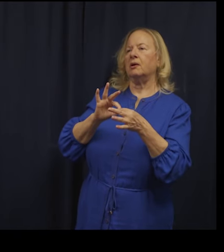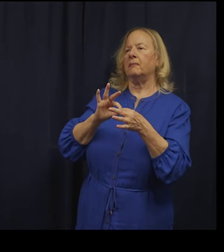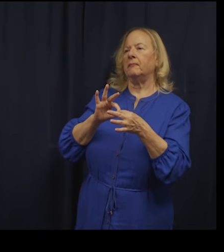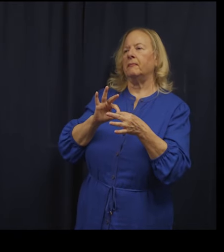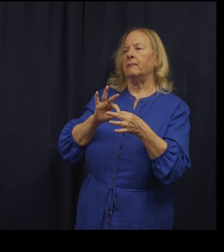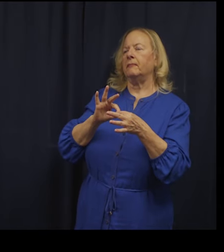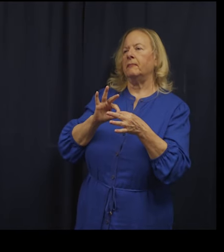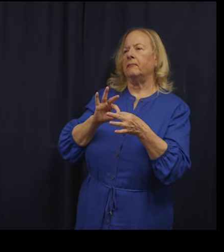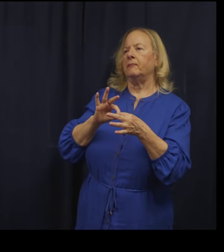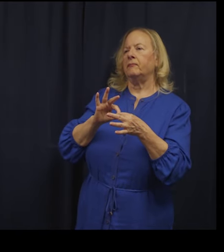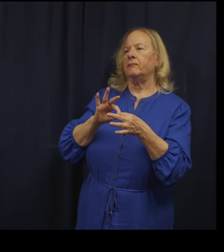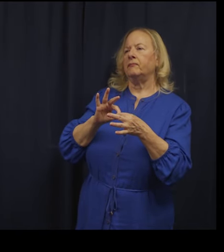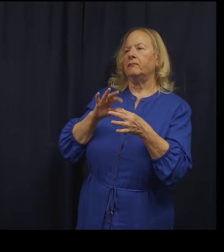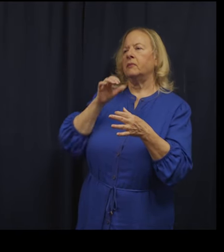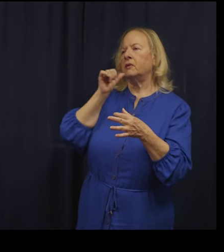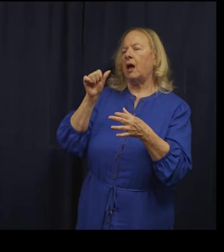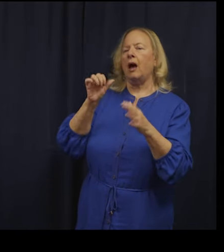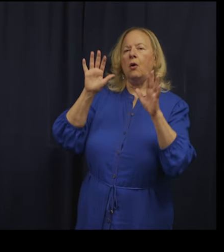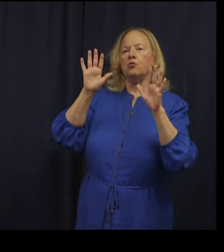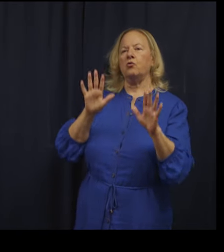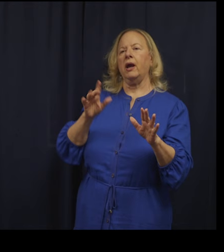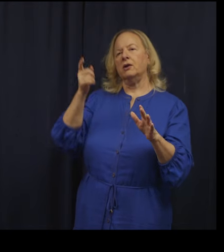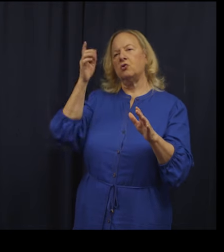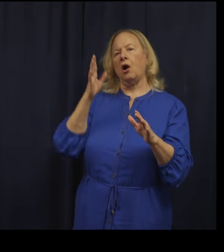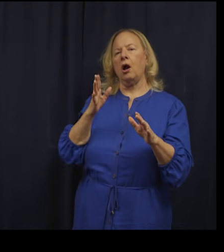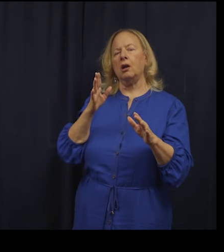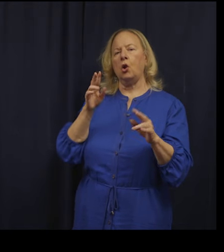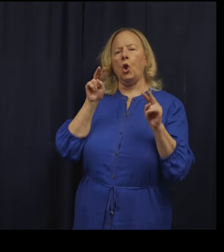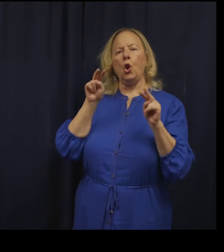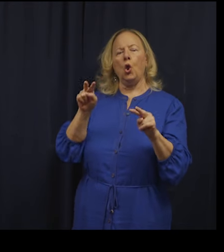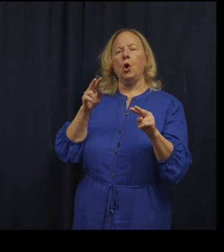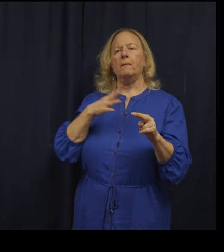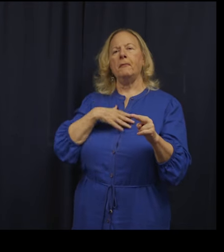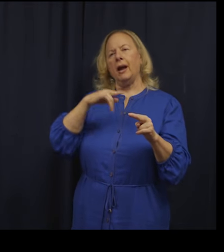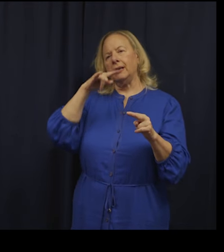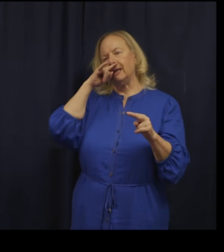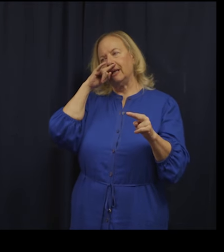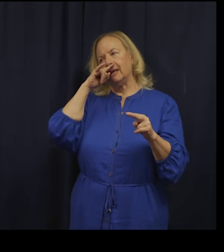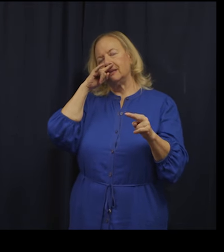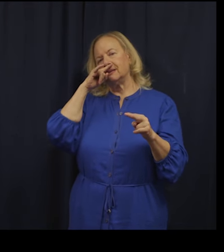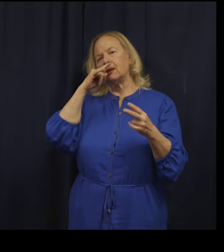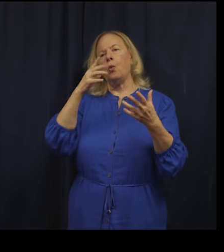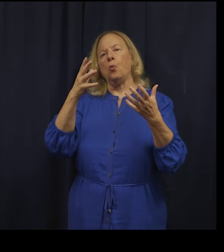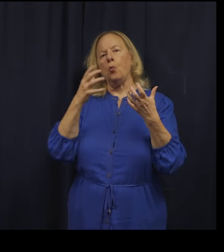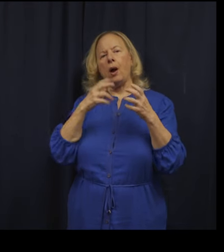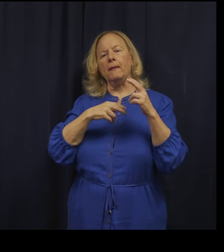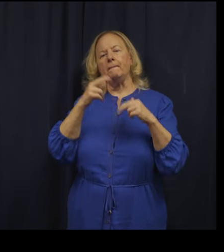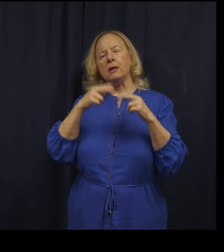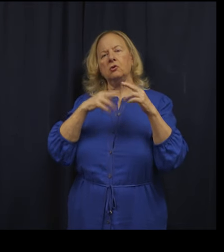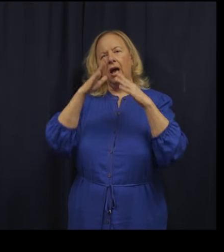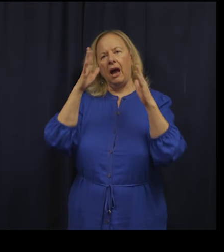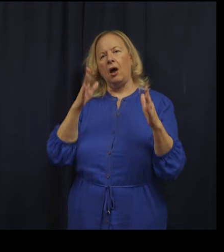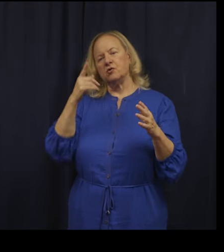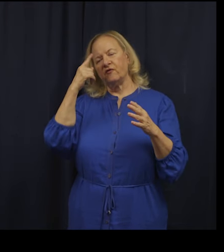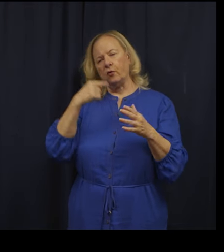relationship. It's not about how great God is. It's about, look, my kids want to build a house for